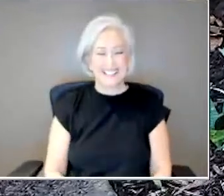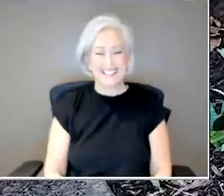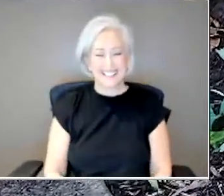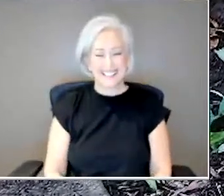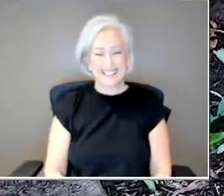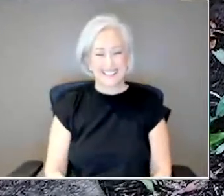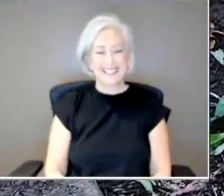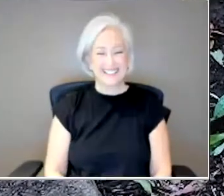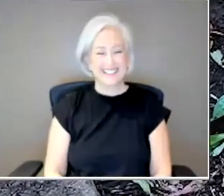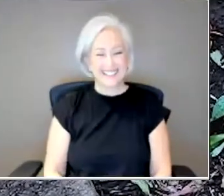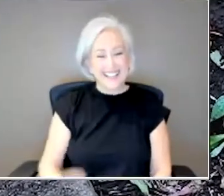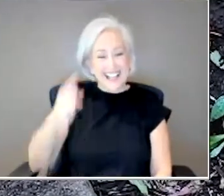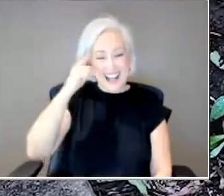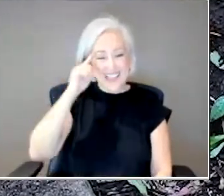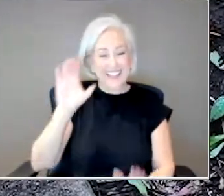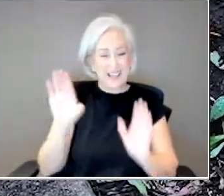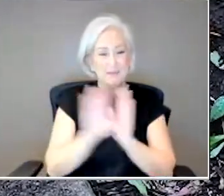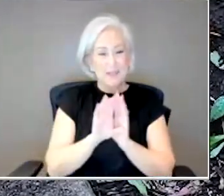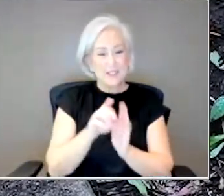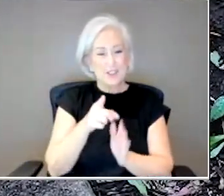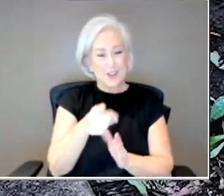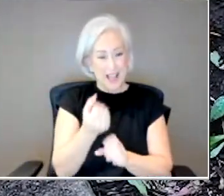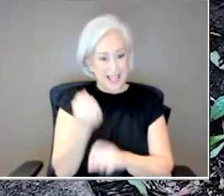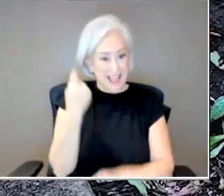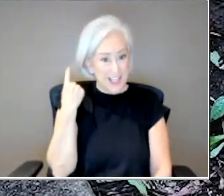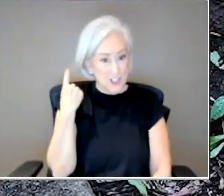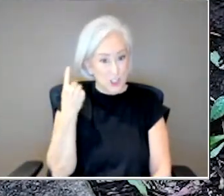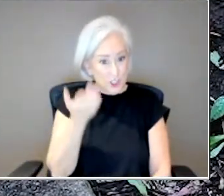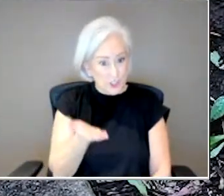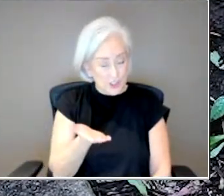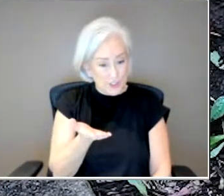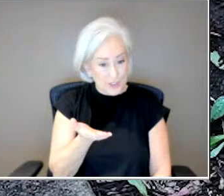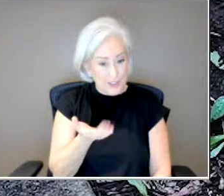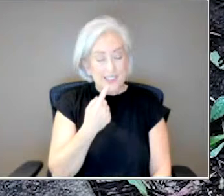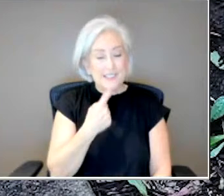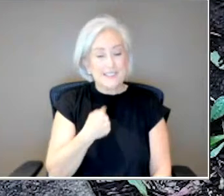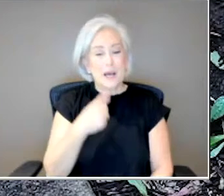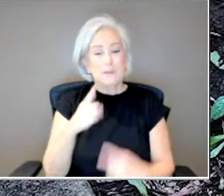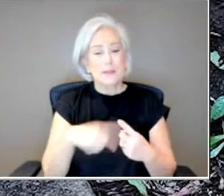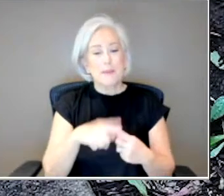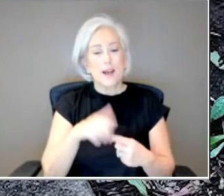I think we have a picture. This was from last year. This is, tell us a little bit about your garden.